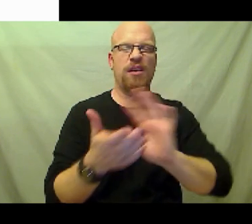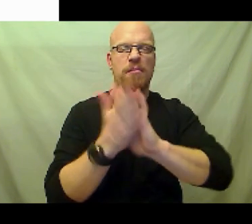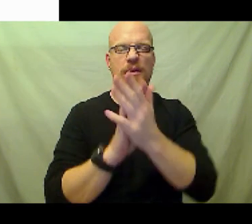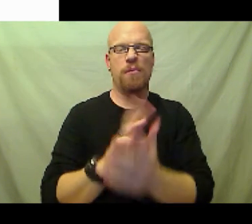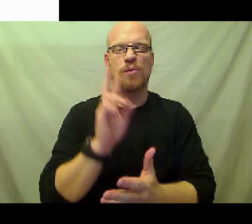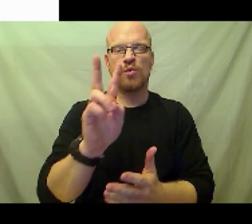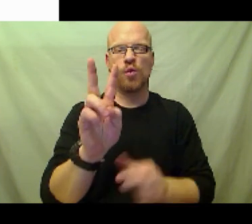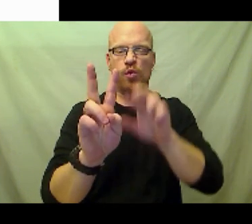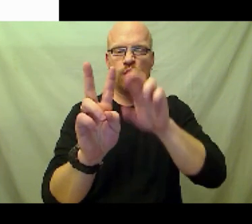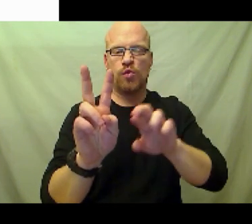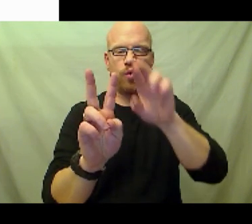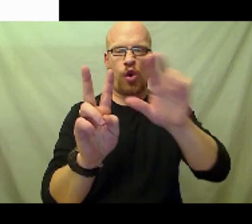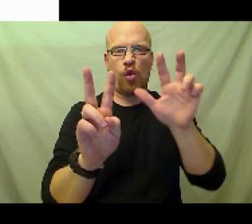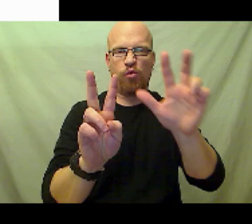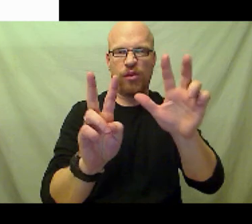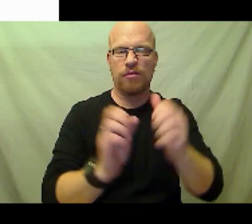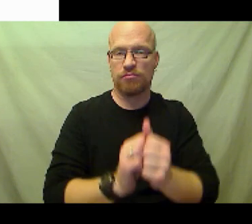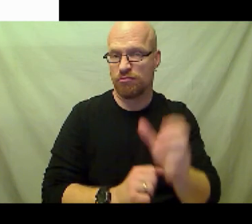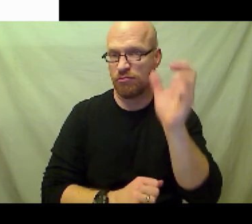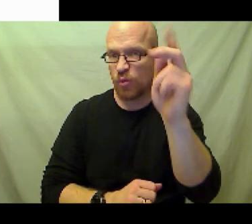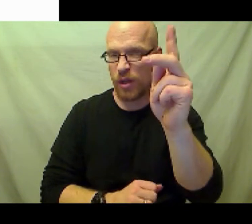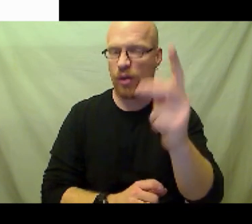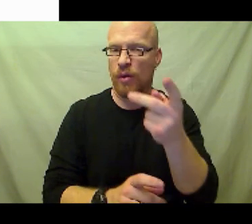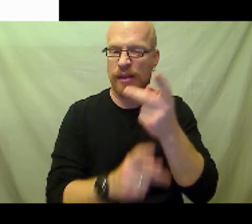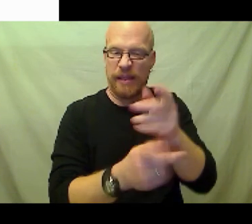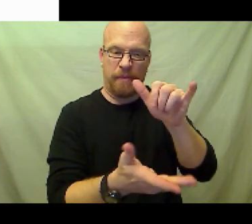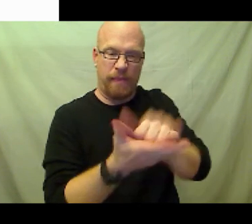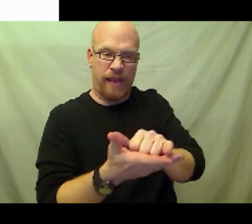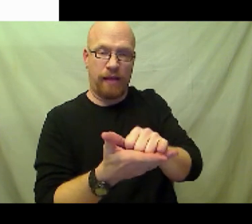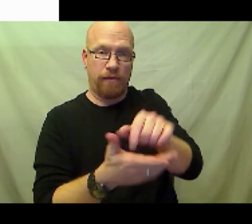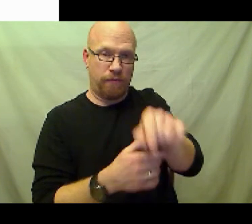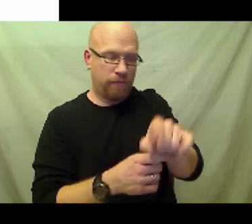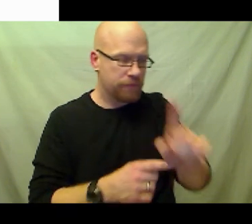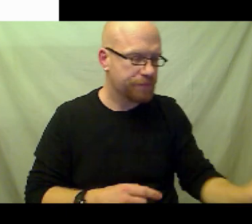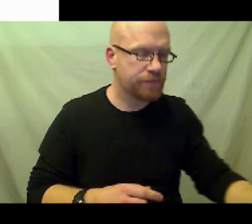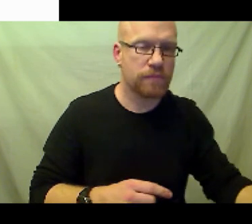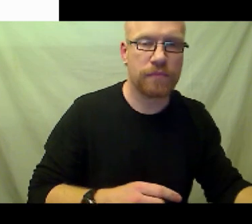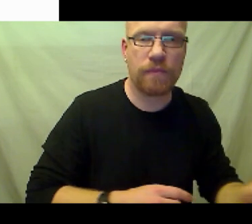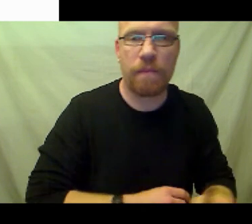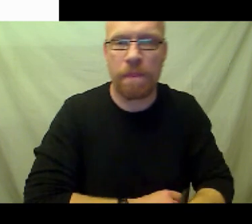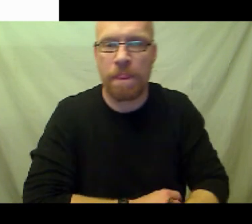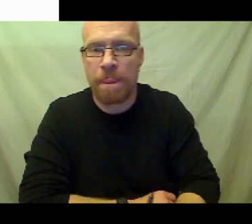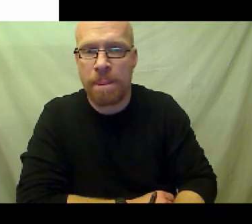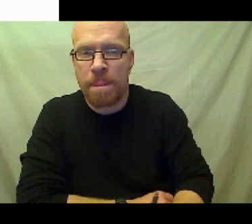square root of 4 times square root of 3. Square root of 4 is 2 times square root of 3.